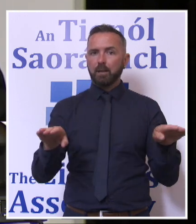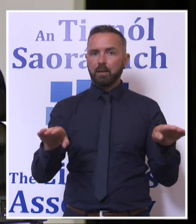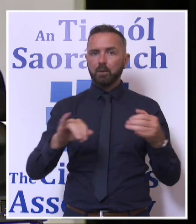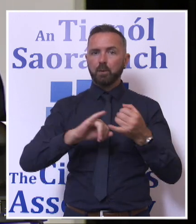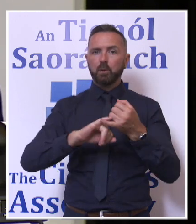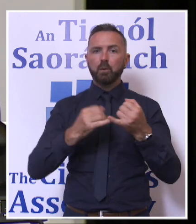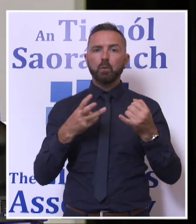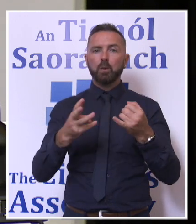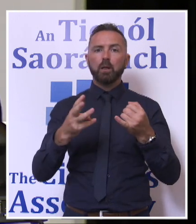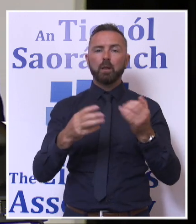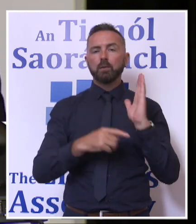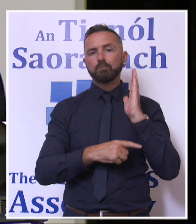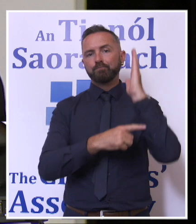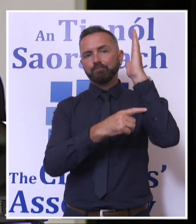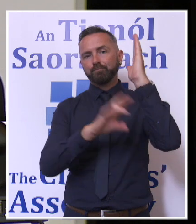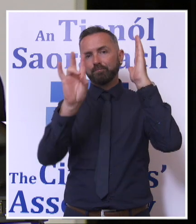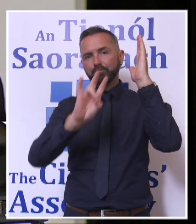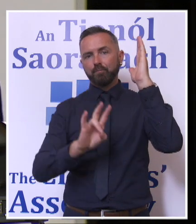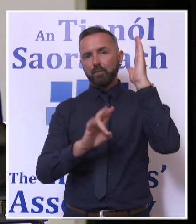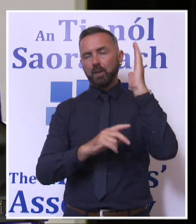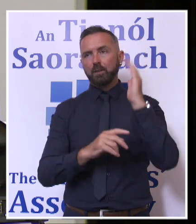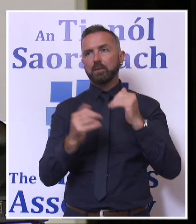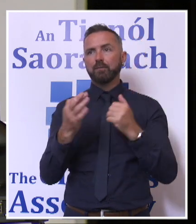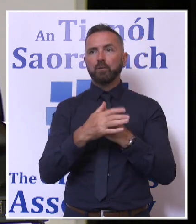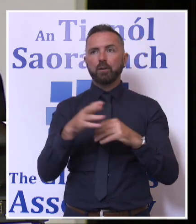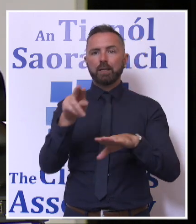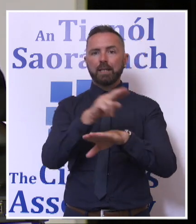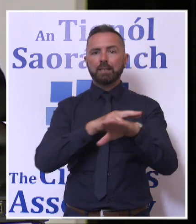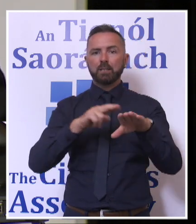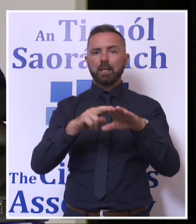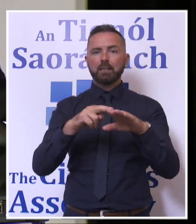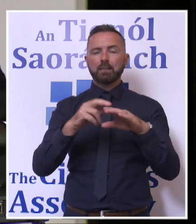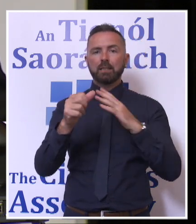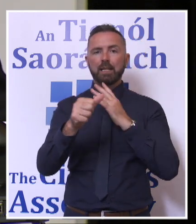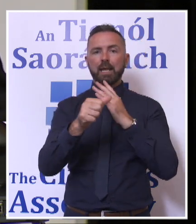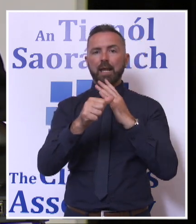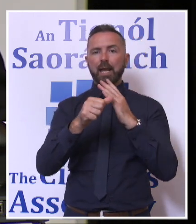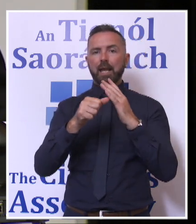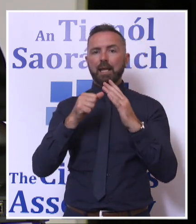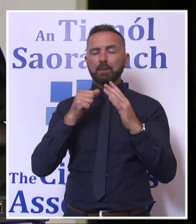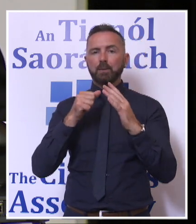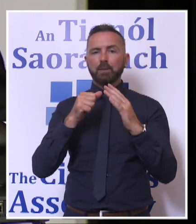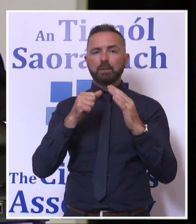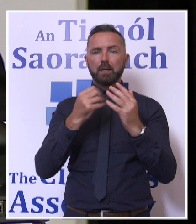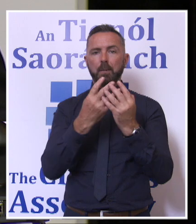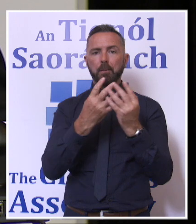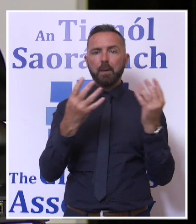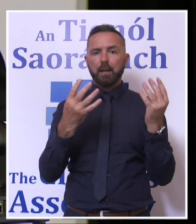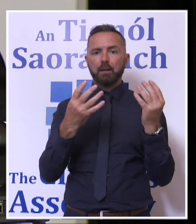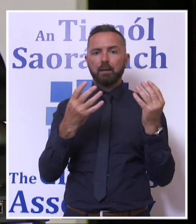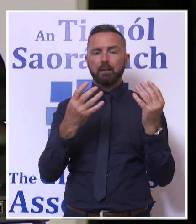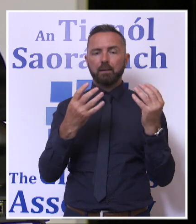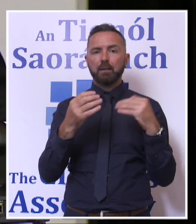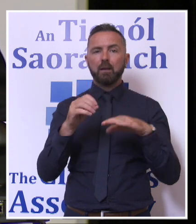who will propose a question to our international expert panel on their reflections and their